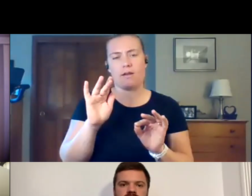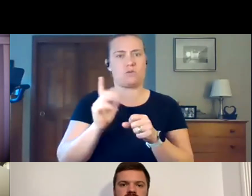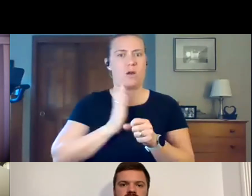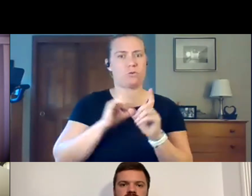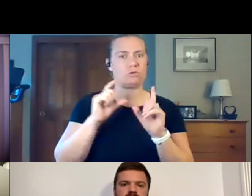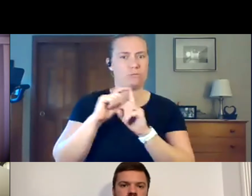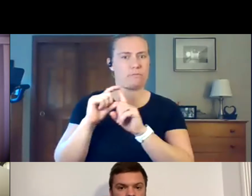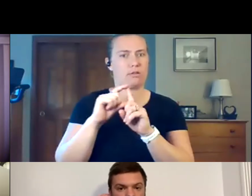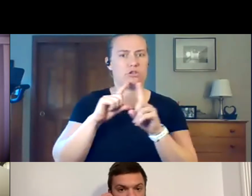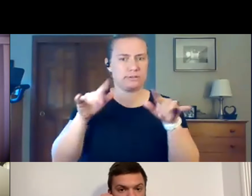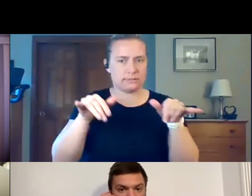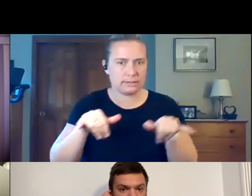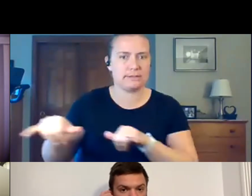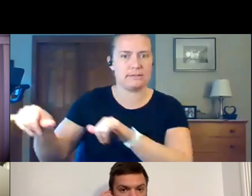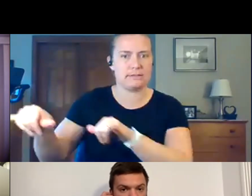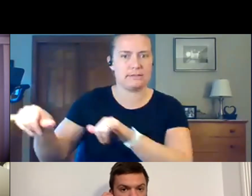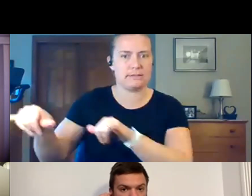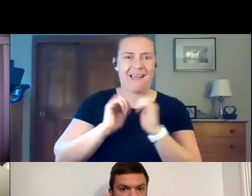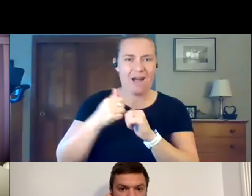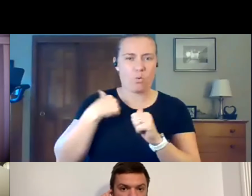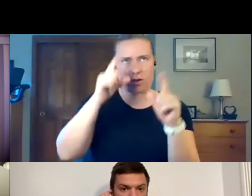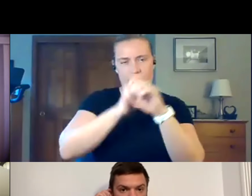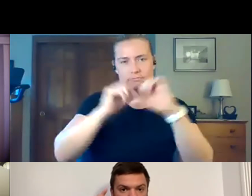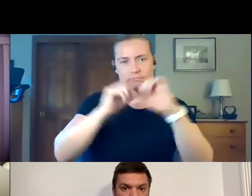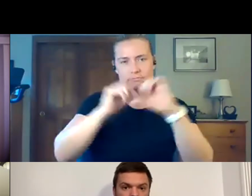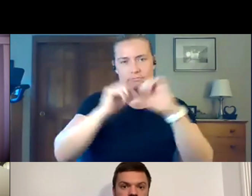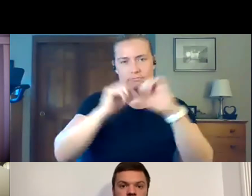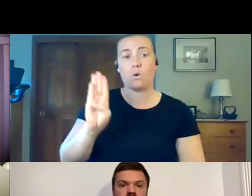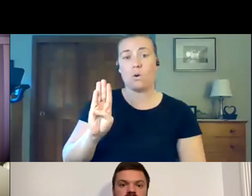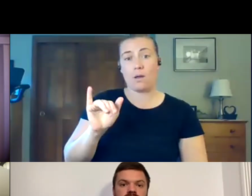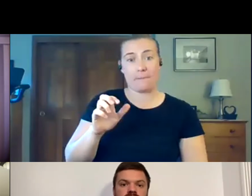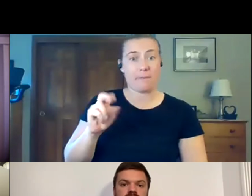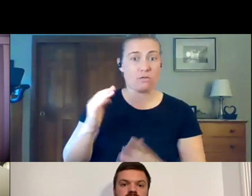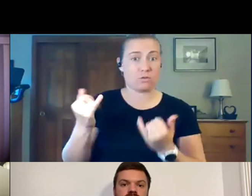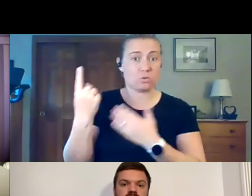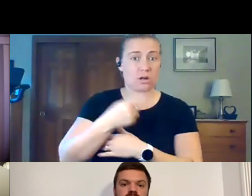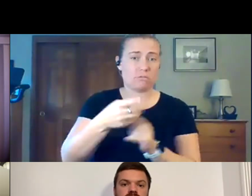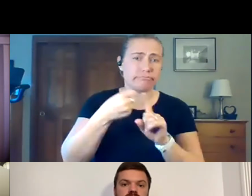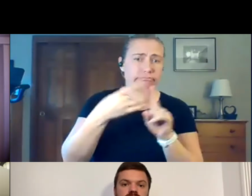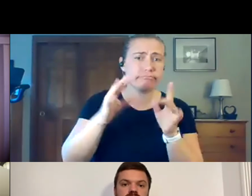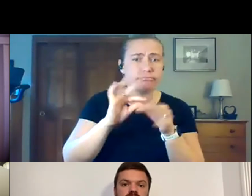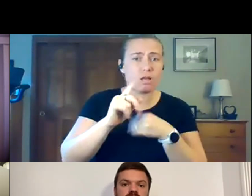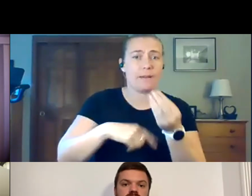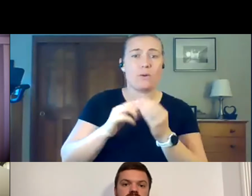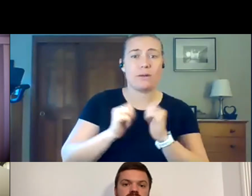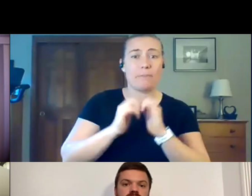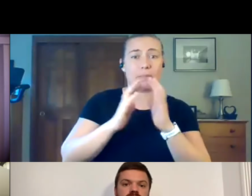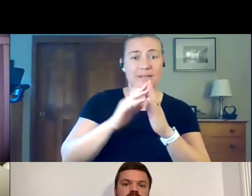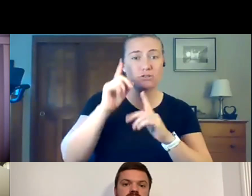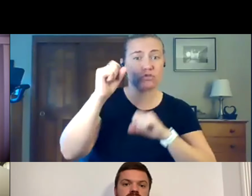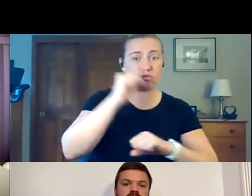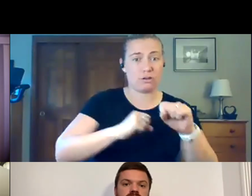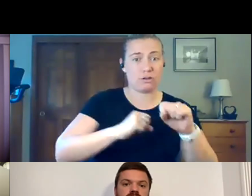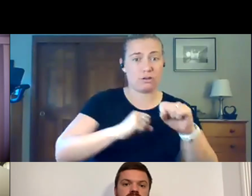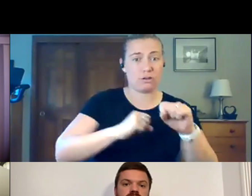terminology and the way that we're conceptualizing. So Byron today, talked about implementation strategies, and those have a language